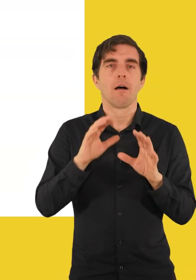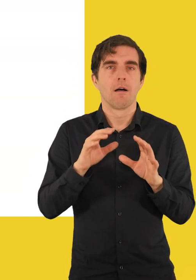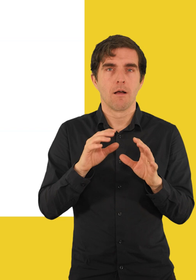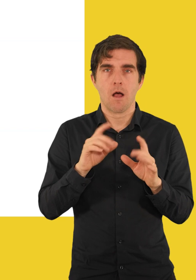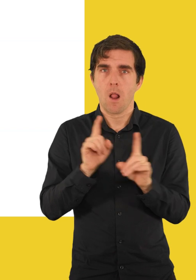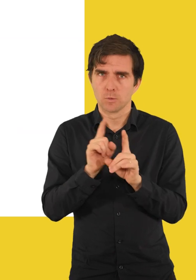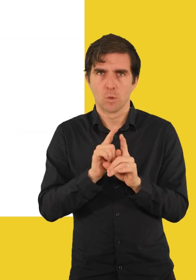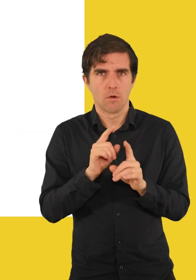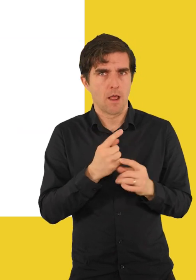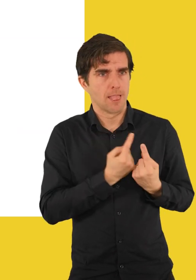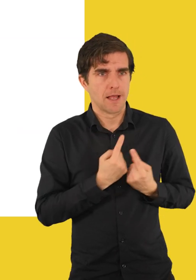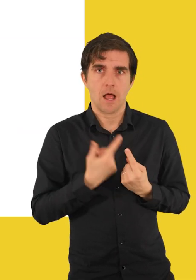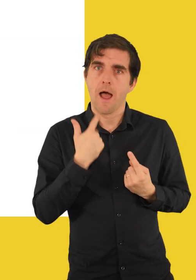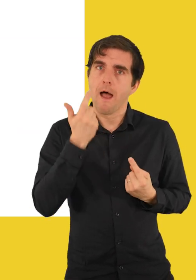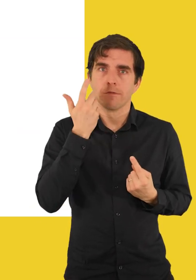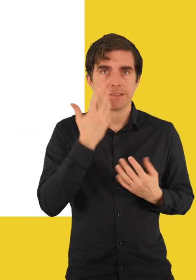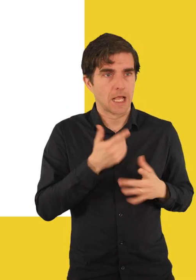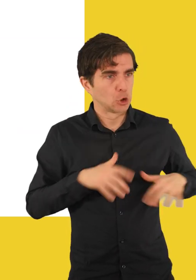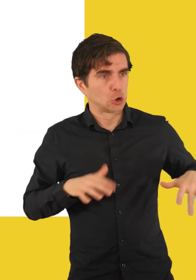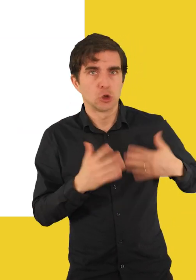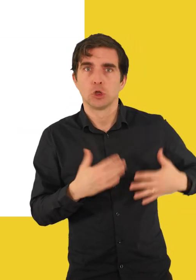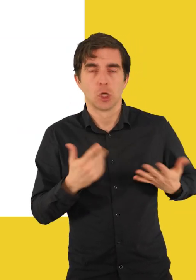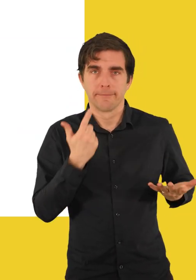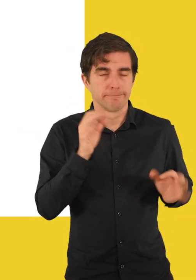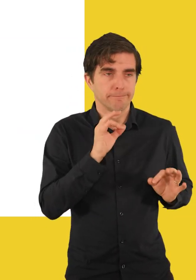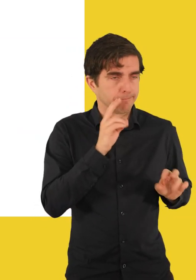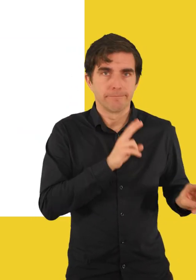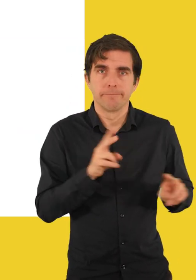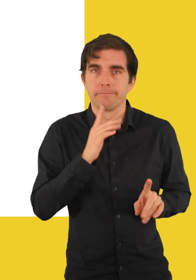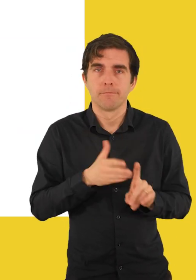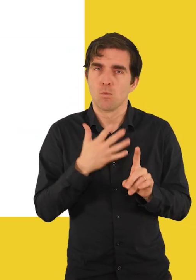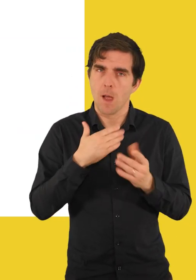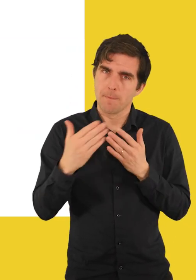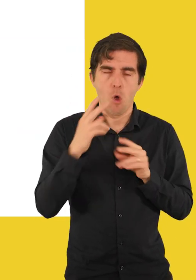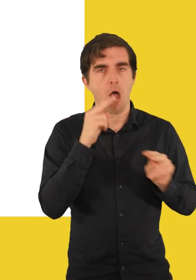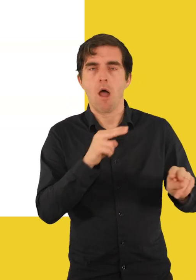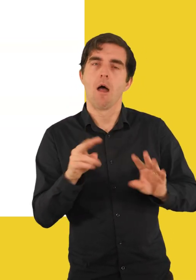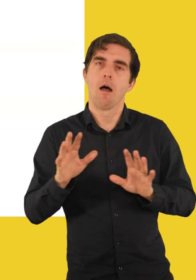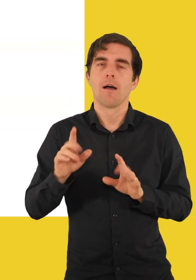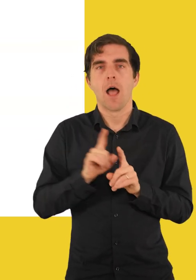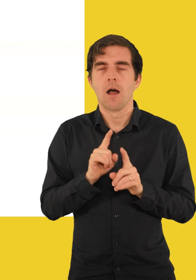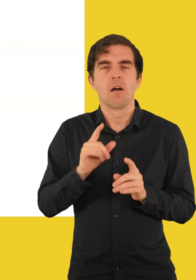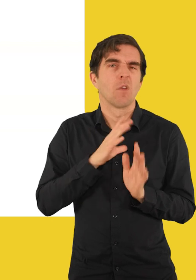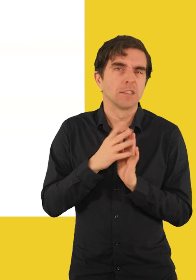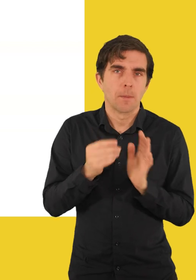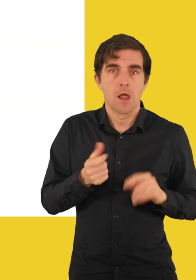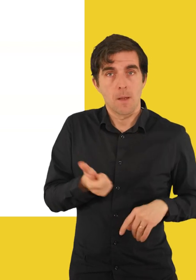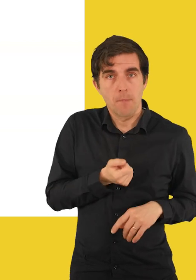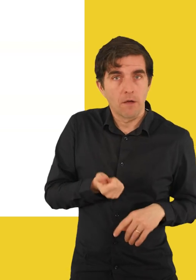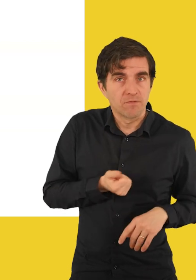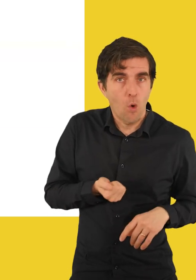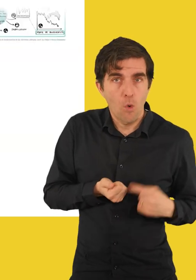all the invisible impact of our everyday impact object. And so like the smartphone or